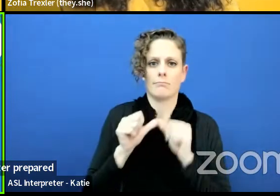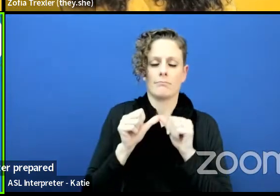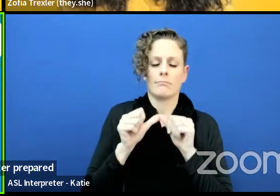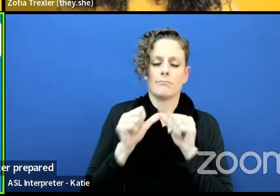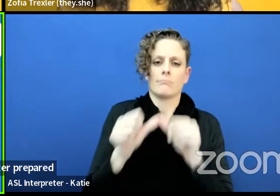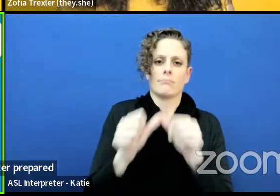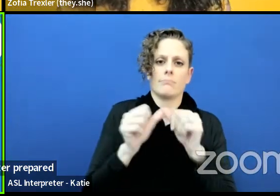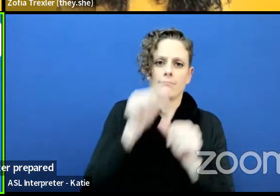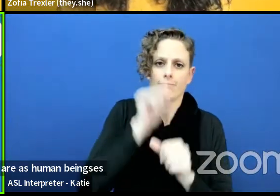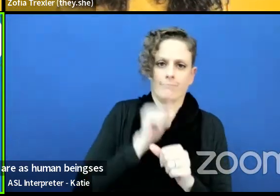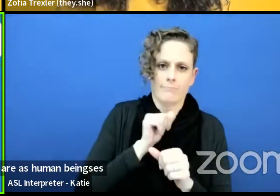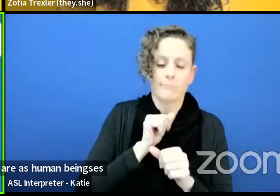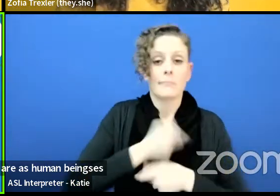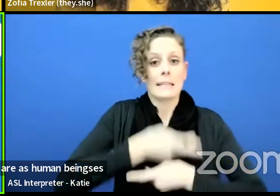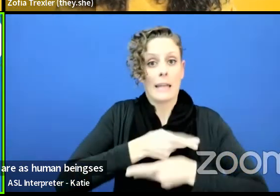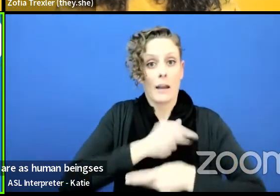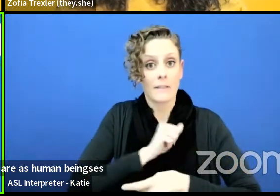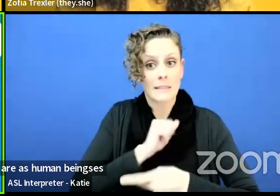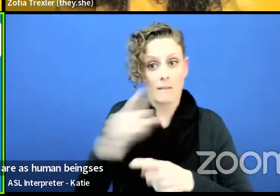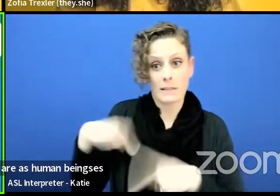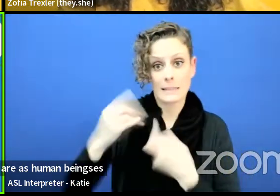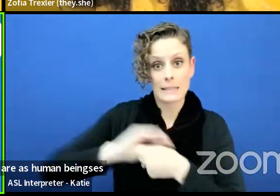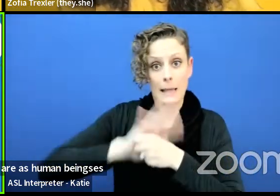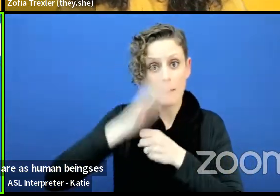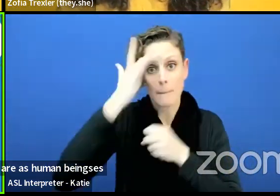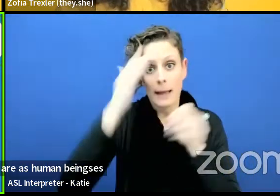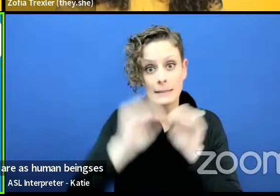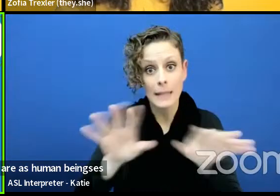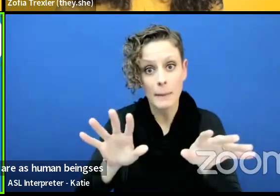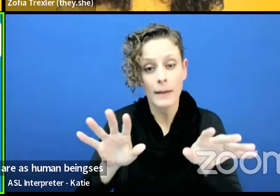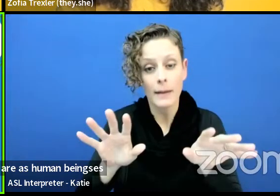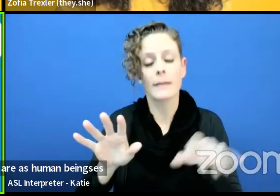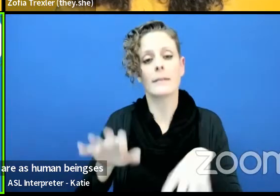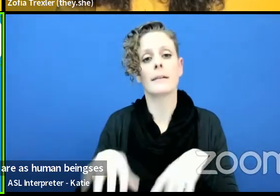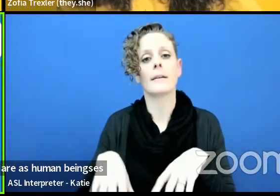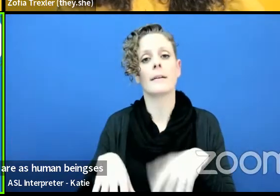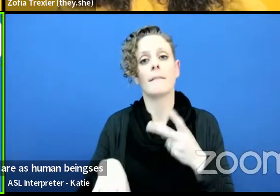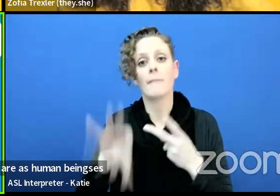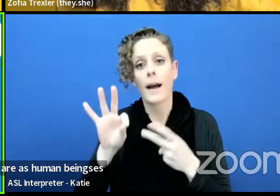Taking care of yourself through this pandemic and finding a safe space and